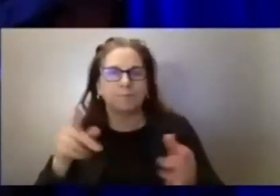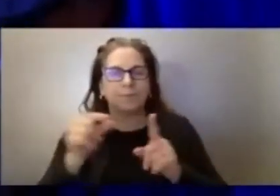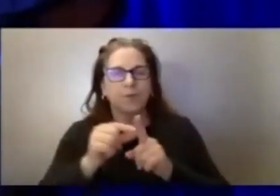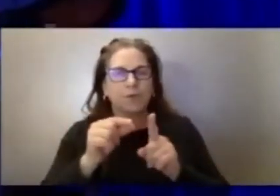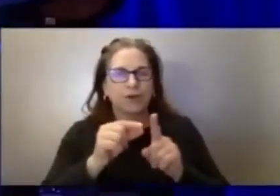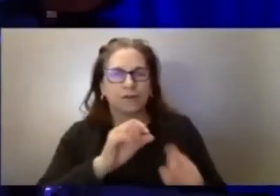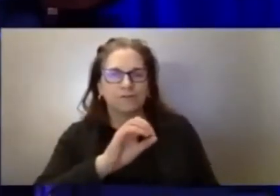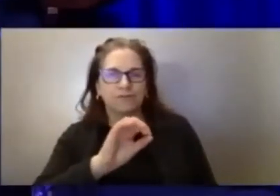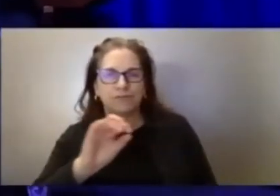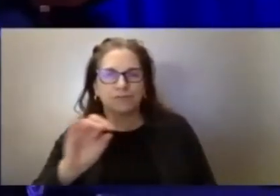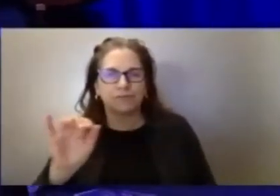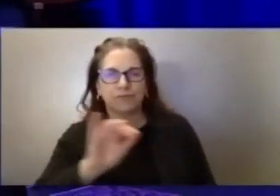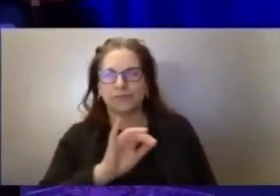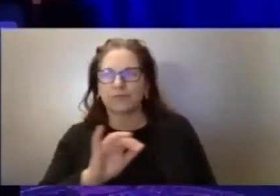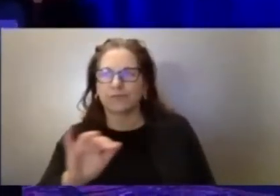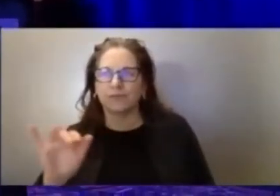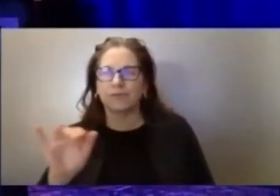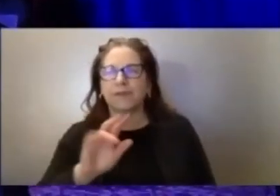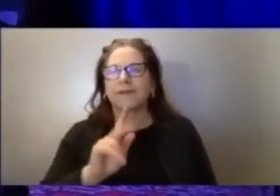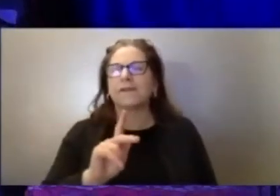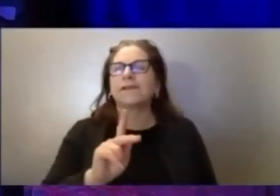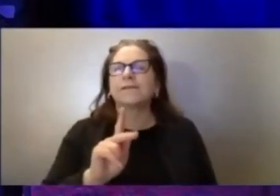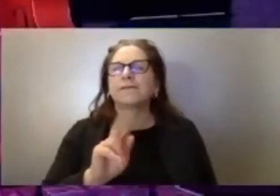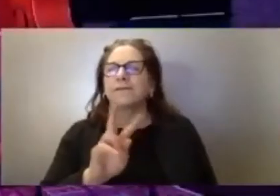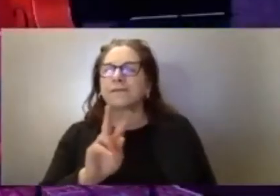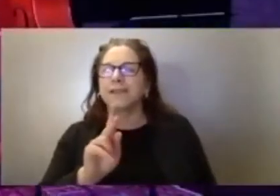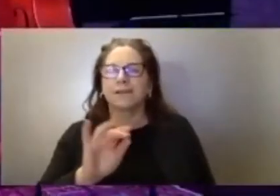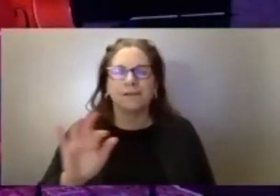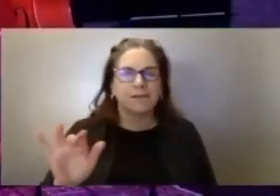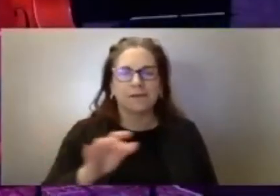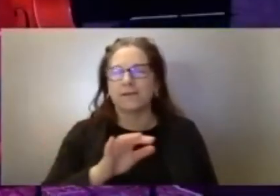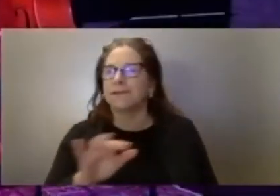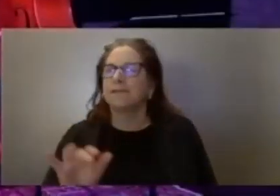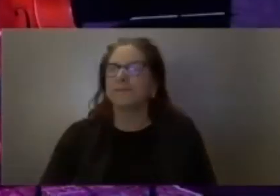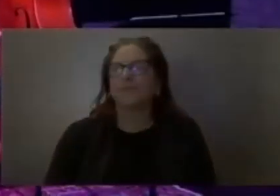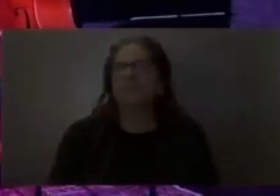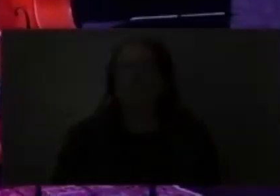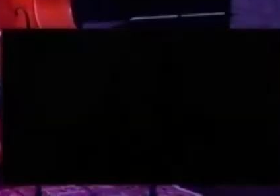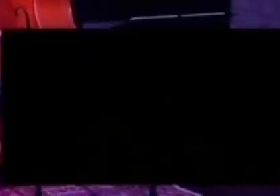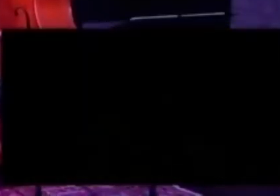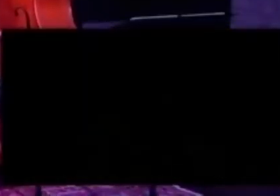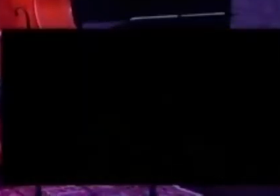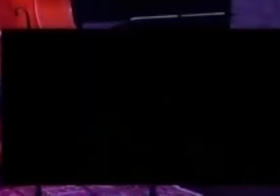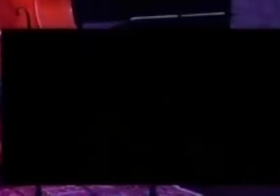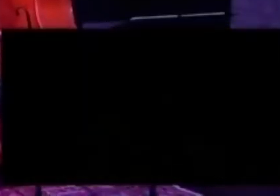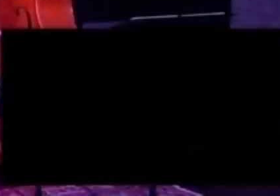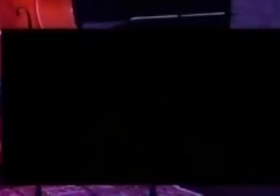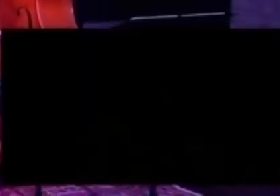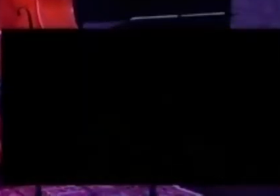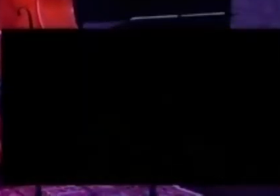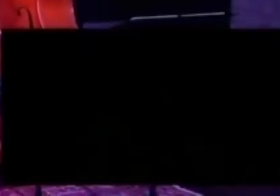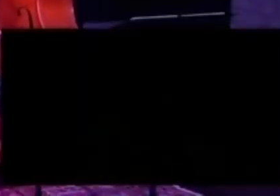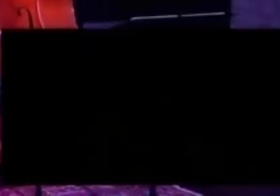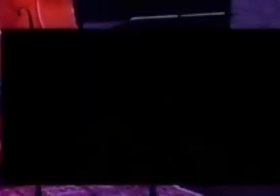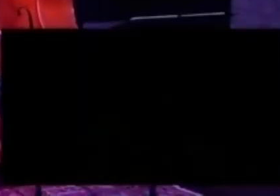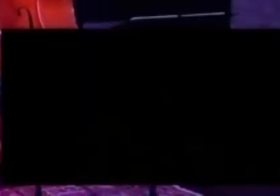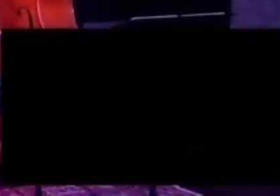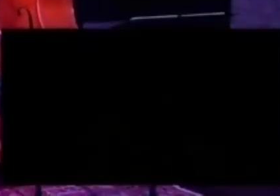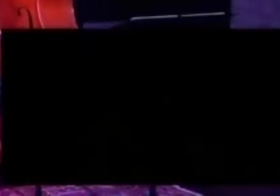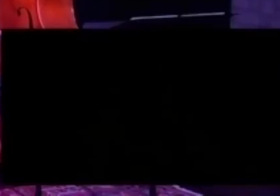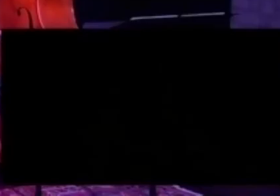Molwe, Tawigas, Pogahoyan, Ye Giadi, Mong, Agatlajka Heathlin,